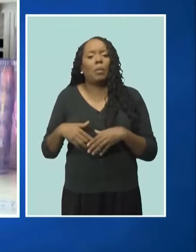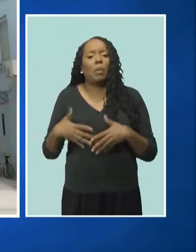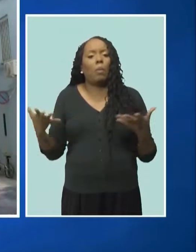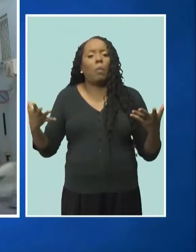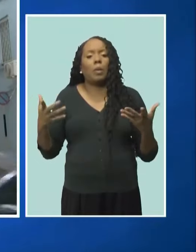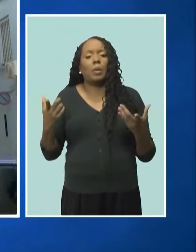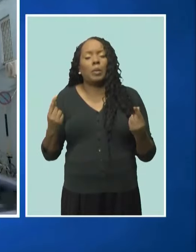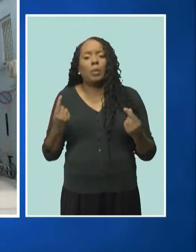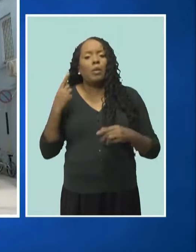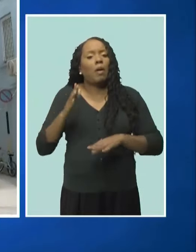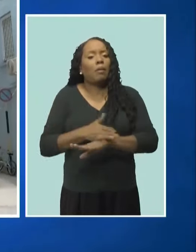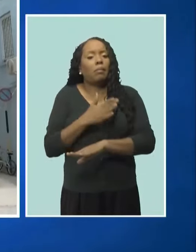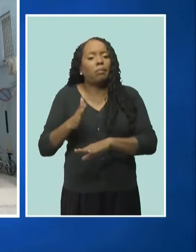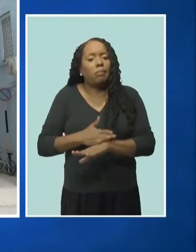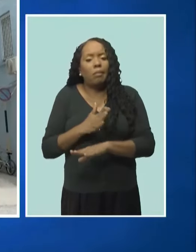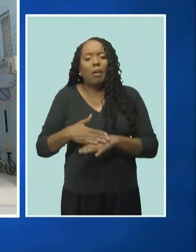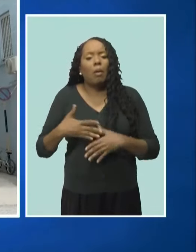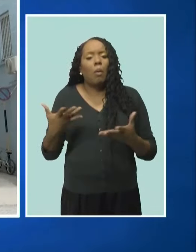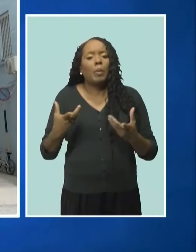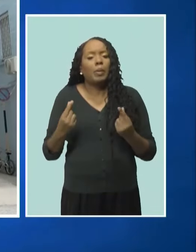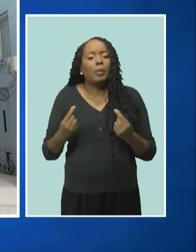Bridgetown. Lighting needs to be improved.